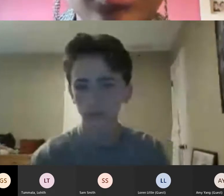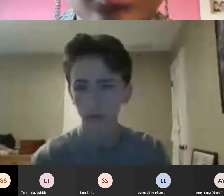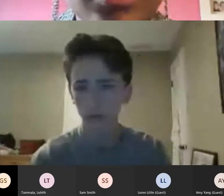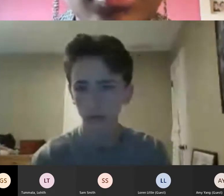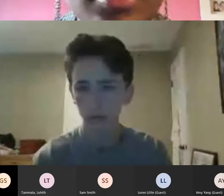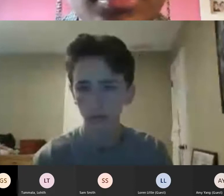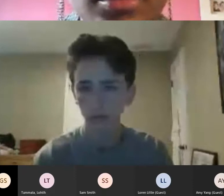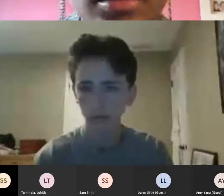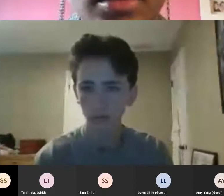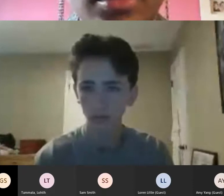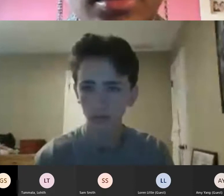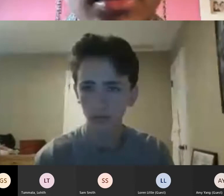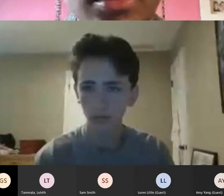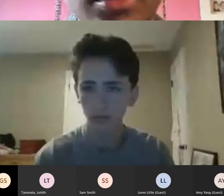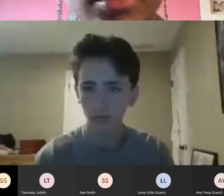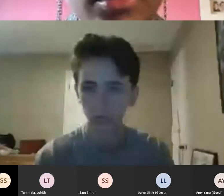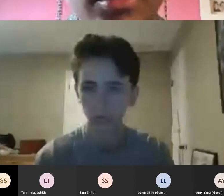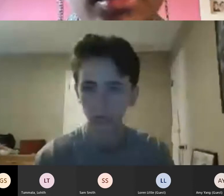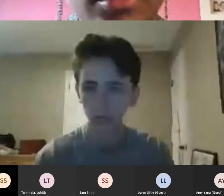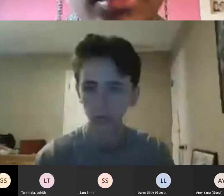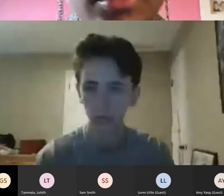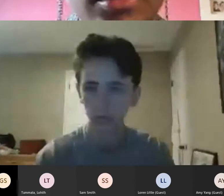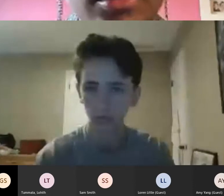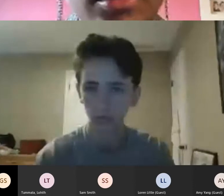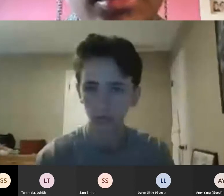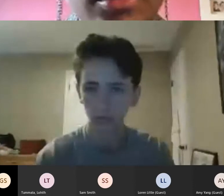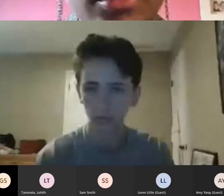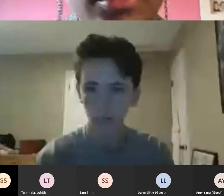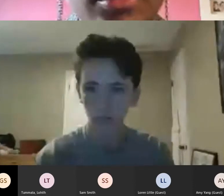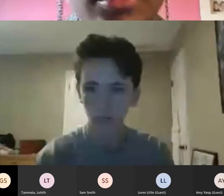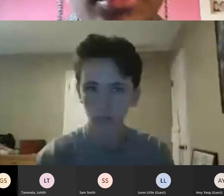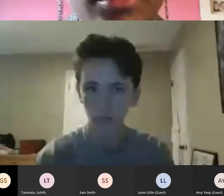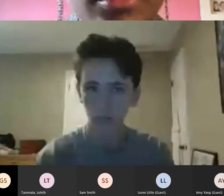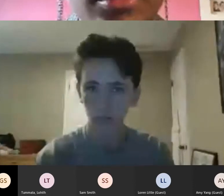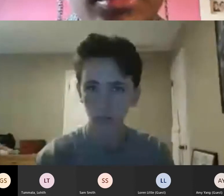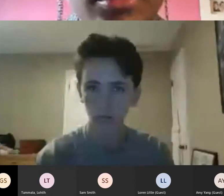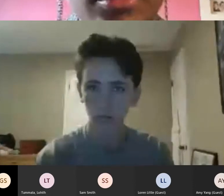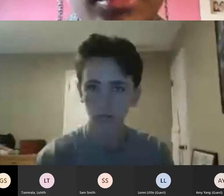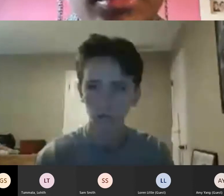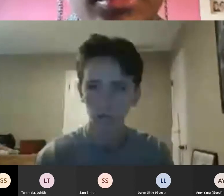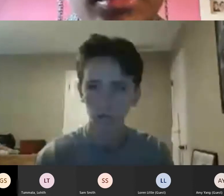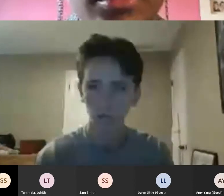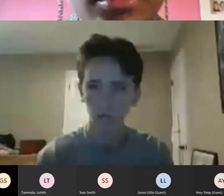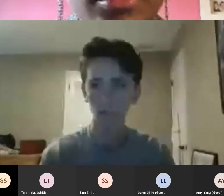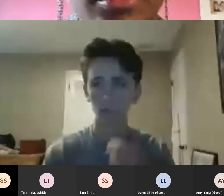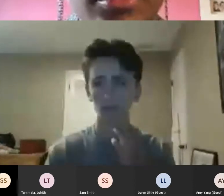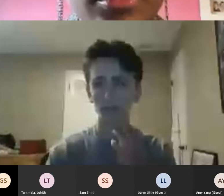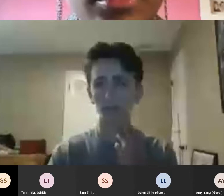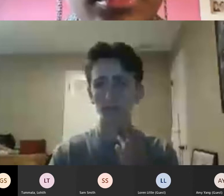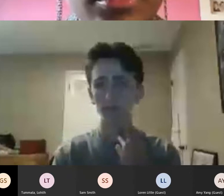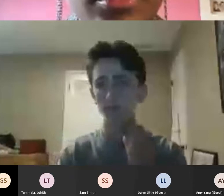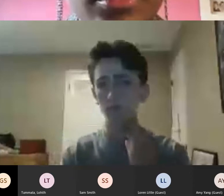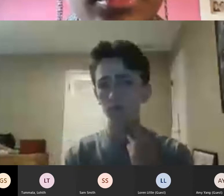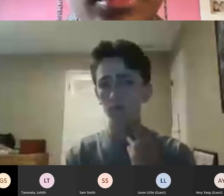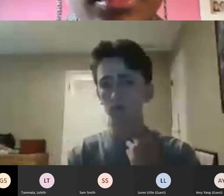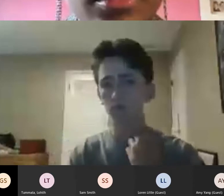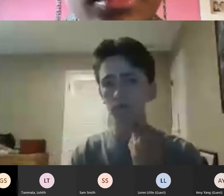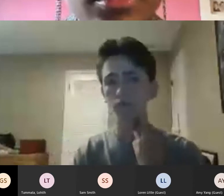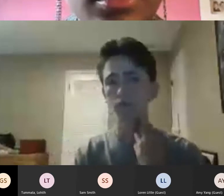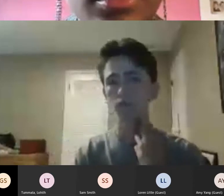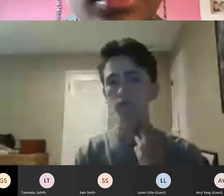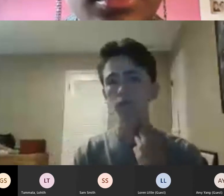nice color-coded link so you can see which district you represent. And several of you will be representing several counties just by the